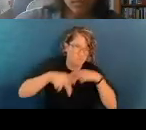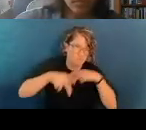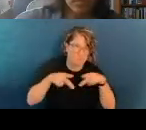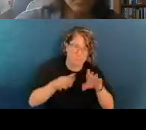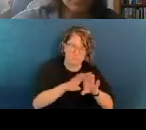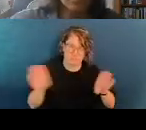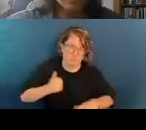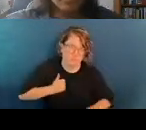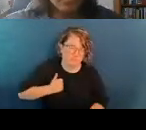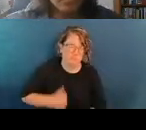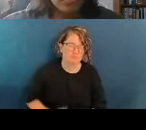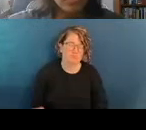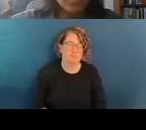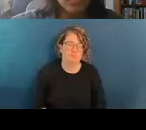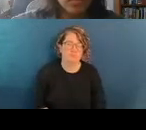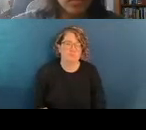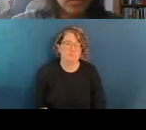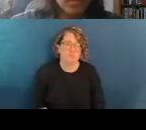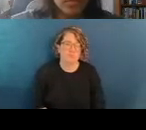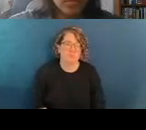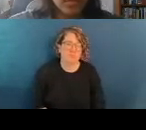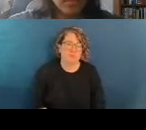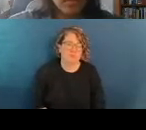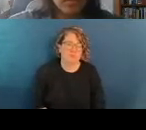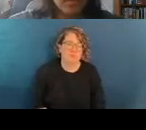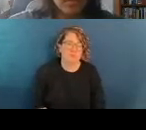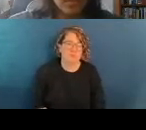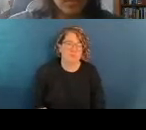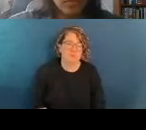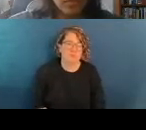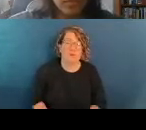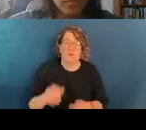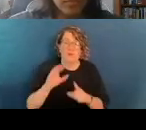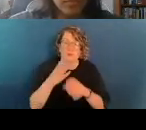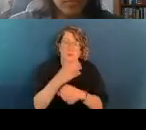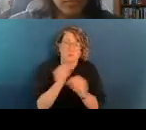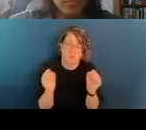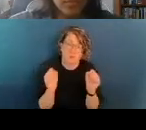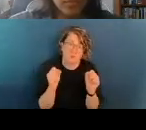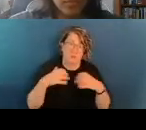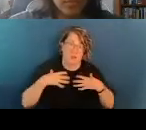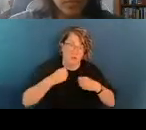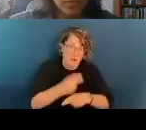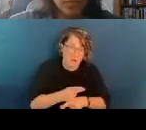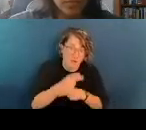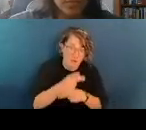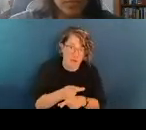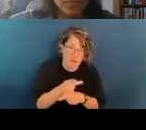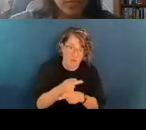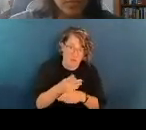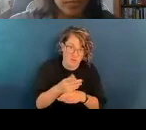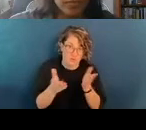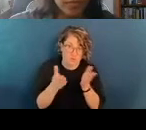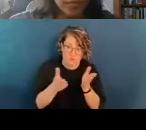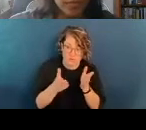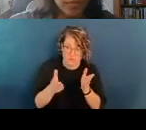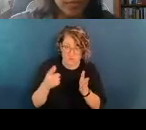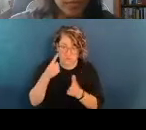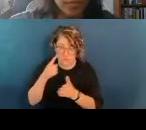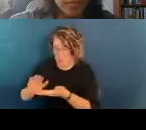Availability of and access to culturally safe healthcare environments and services at the community level, in turn, then